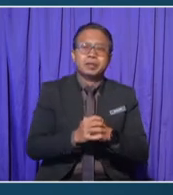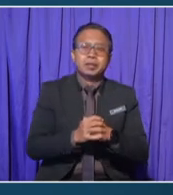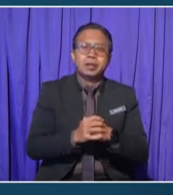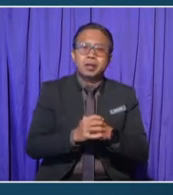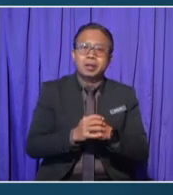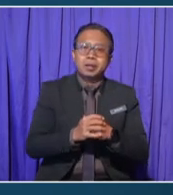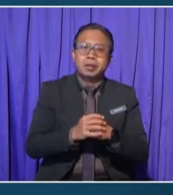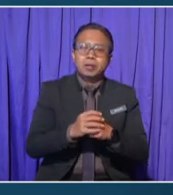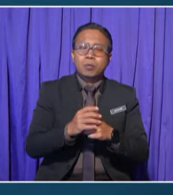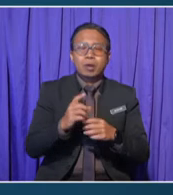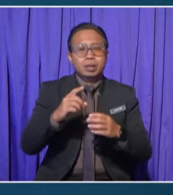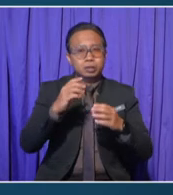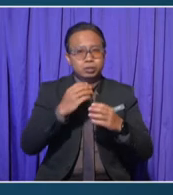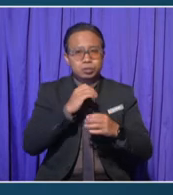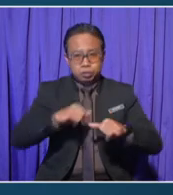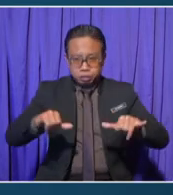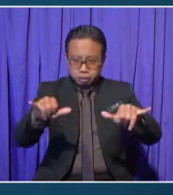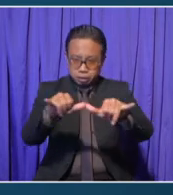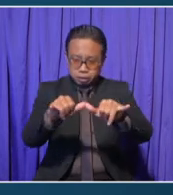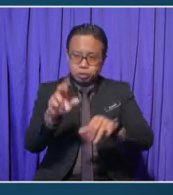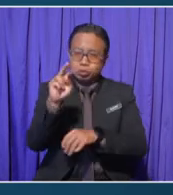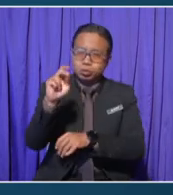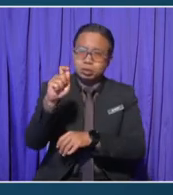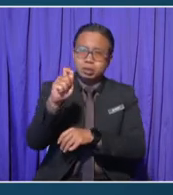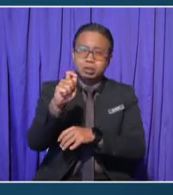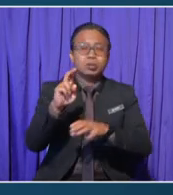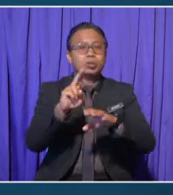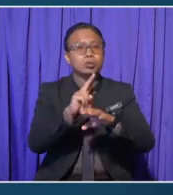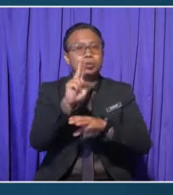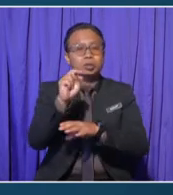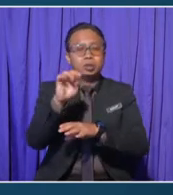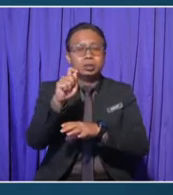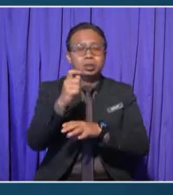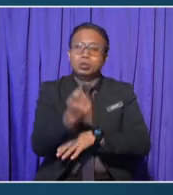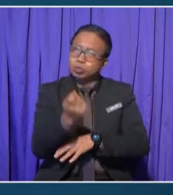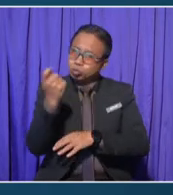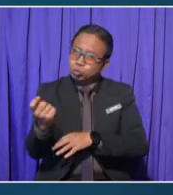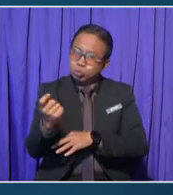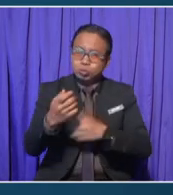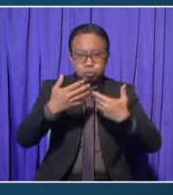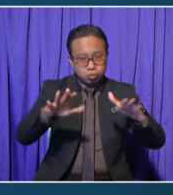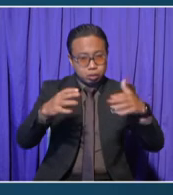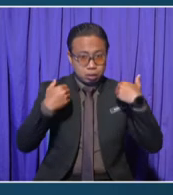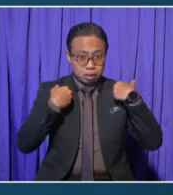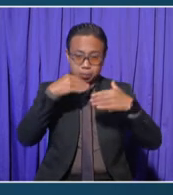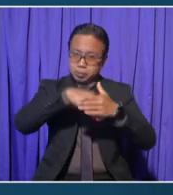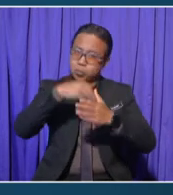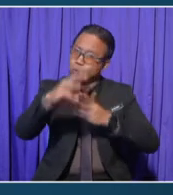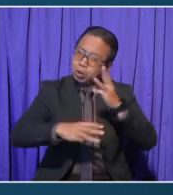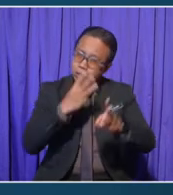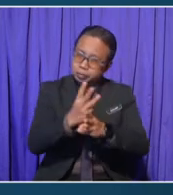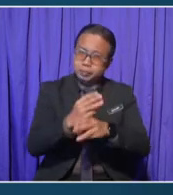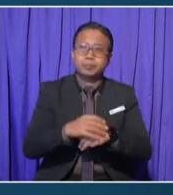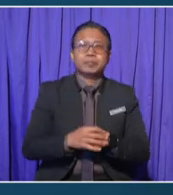While standard units are units of measurement and tools that are common in our world.